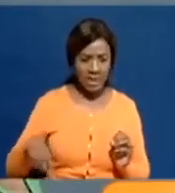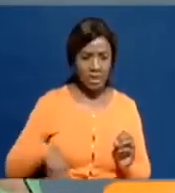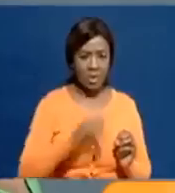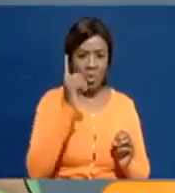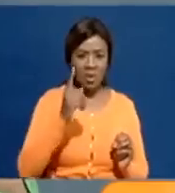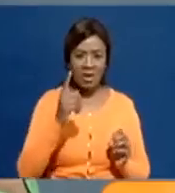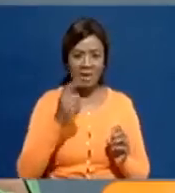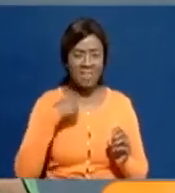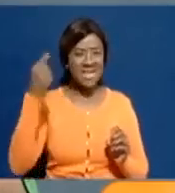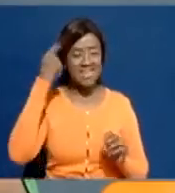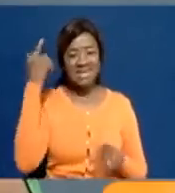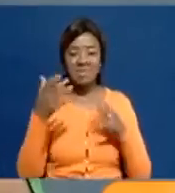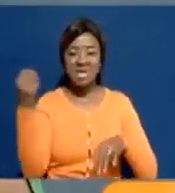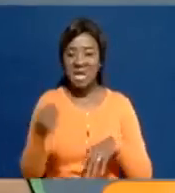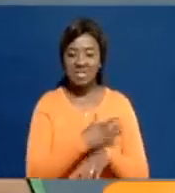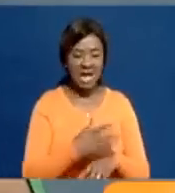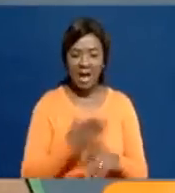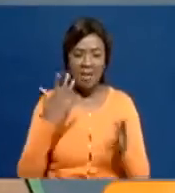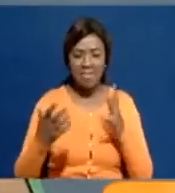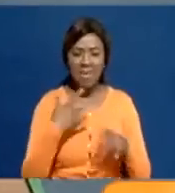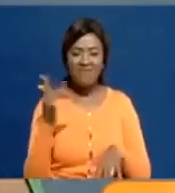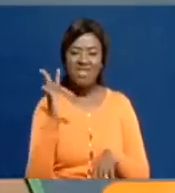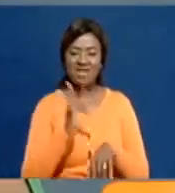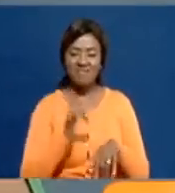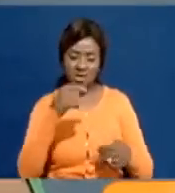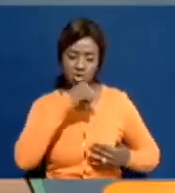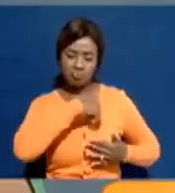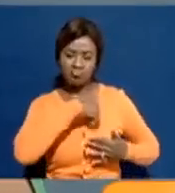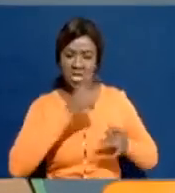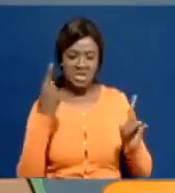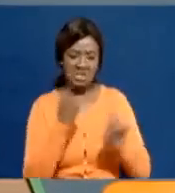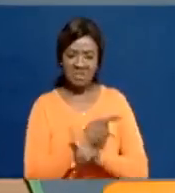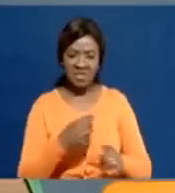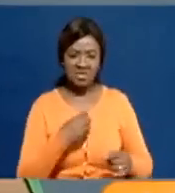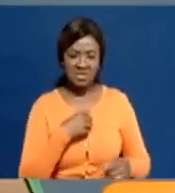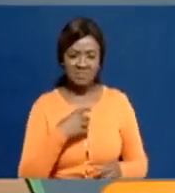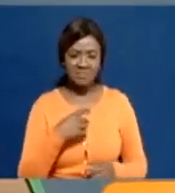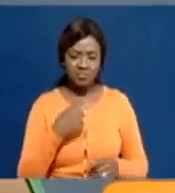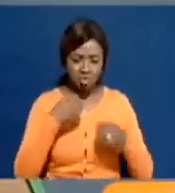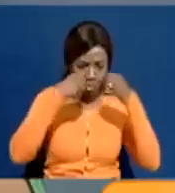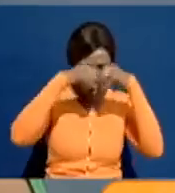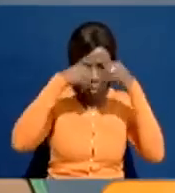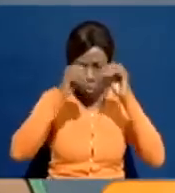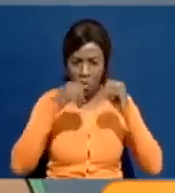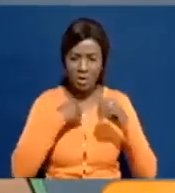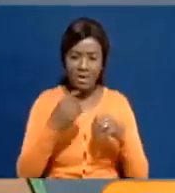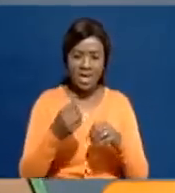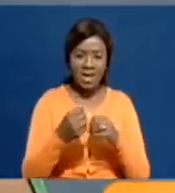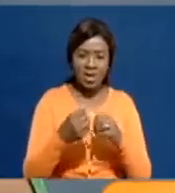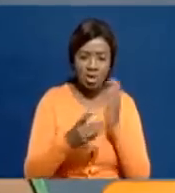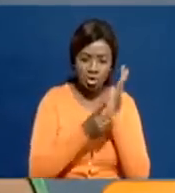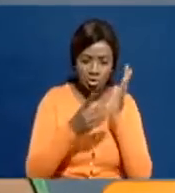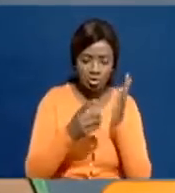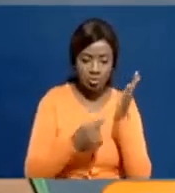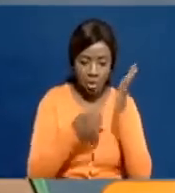At that time, I wasn't thinking cancer. I was thinking maybe I've got an infection that's funny. And so I actually Googled for breast specialists, and thank God I landed